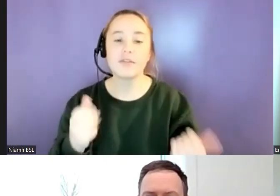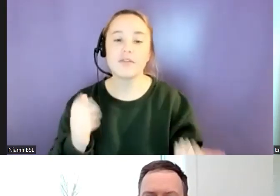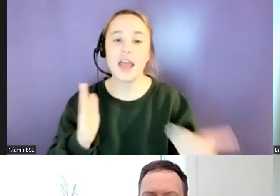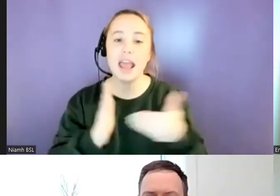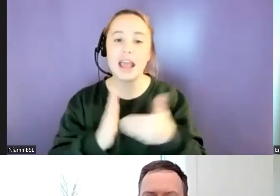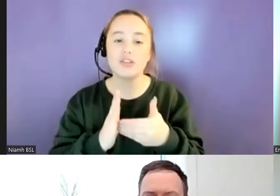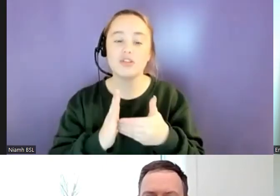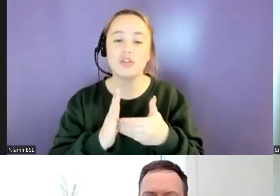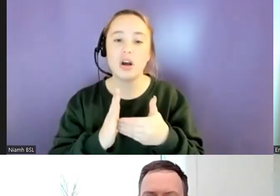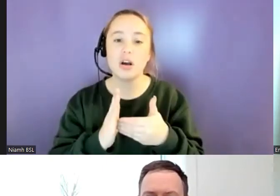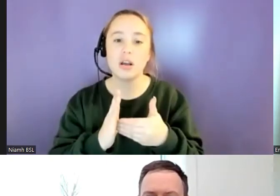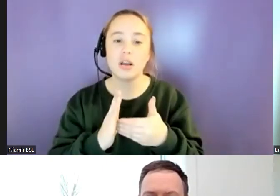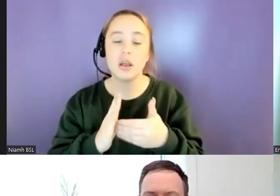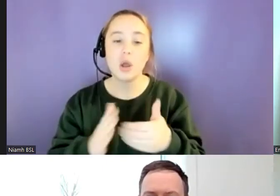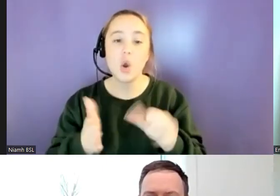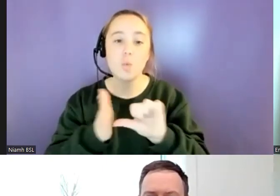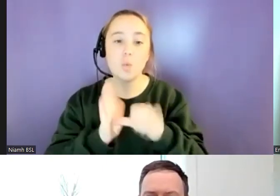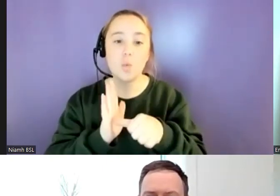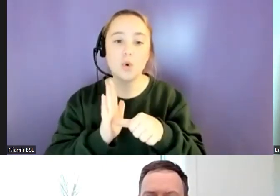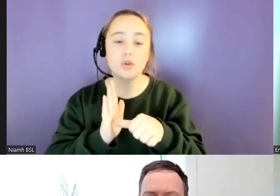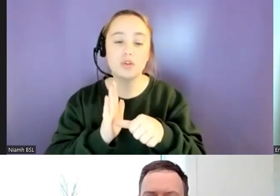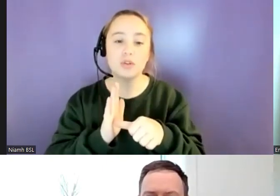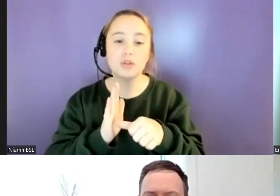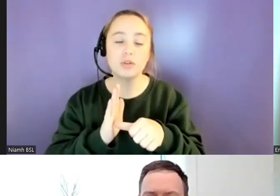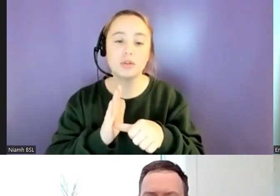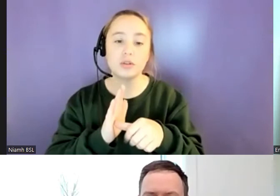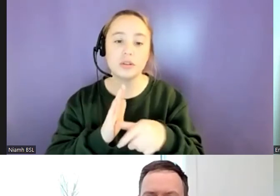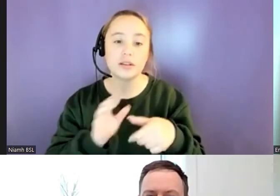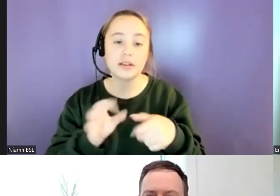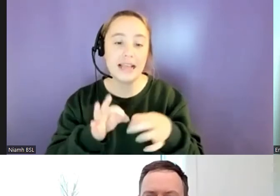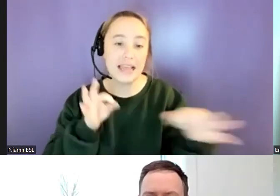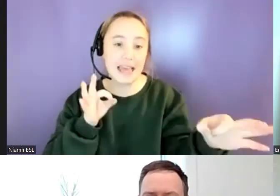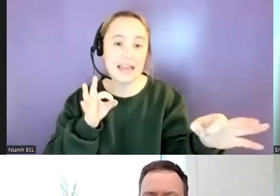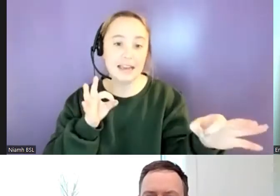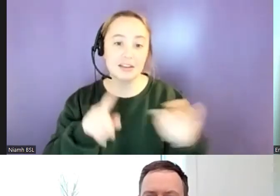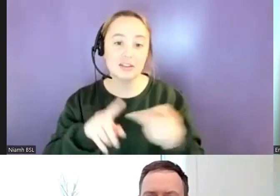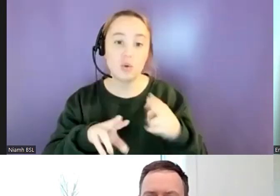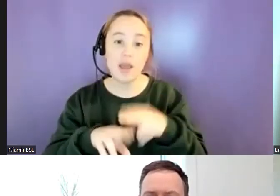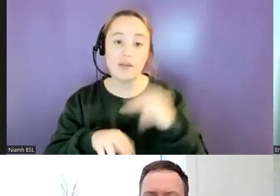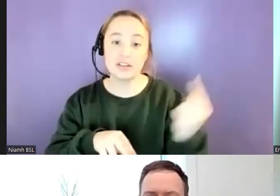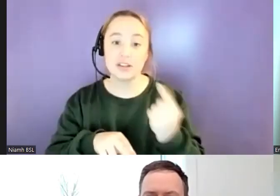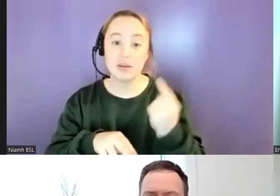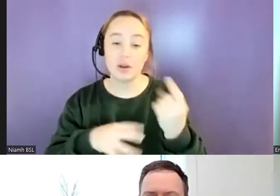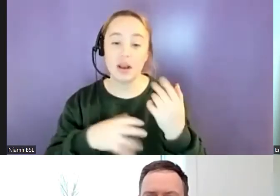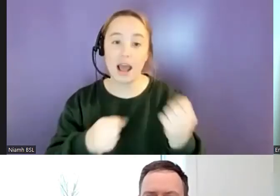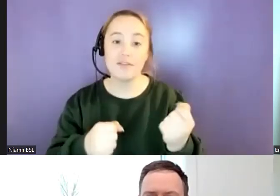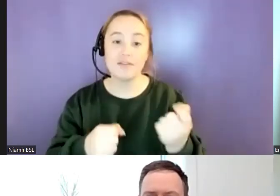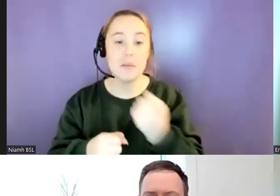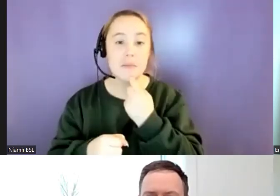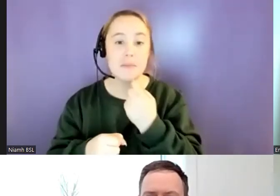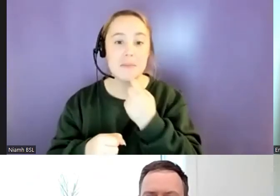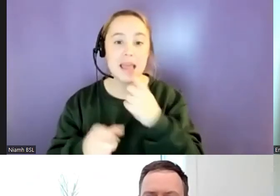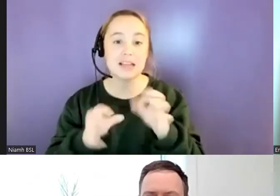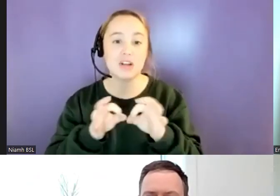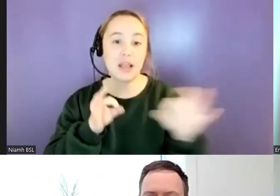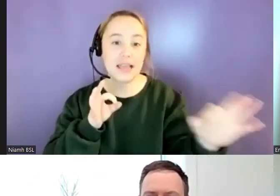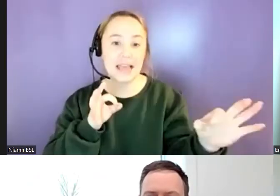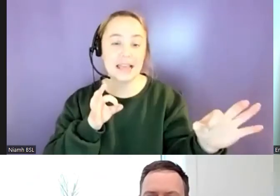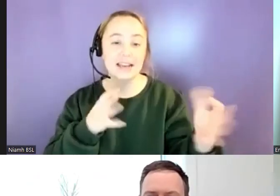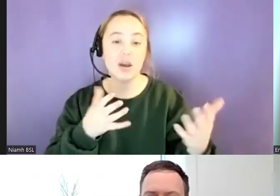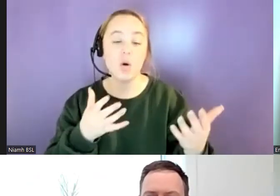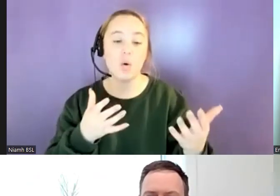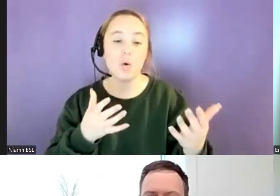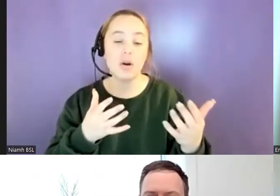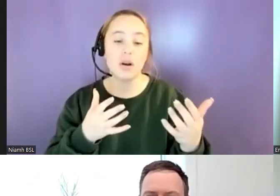of walking aids that we do hand out in case someone has, for example, a metal walking stick or aid